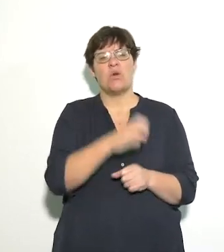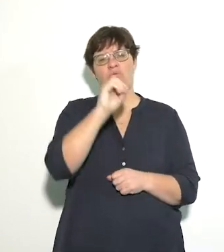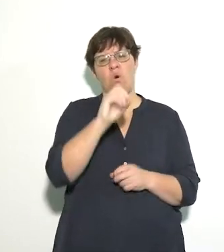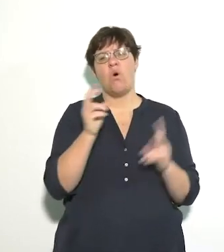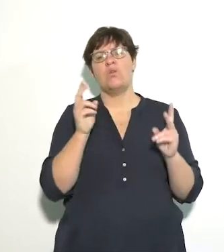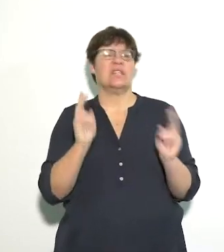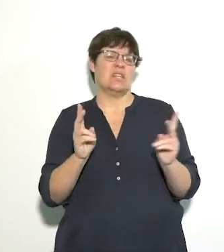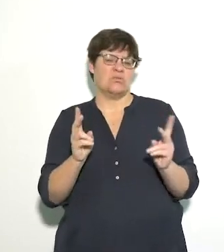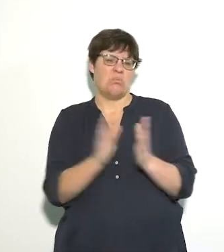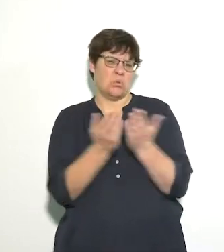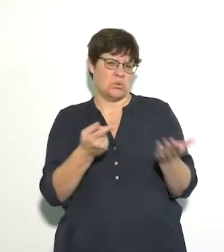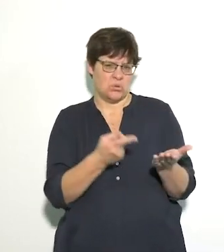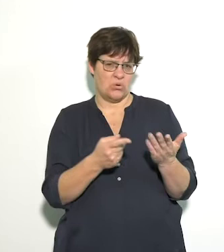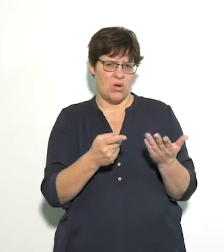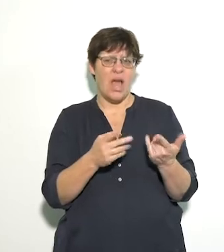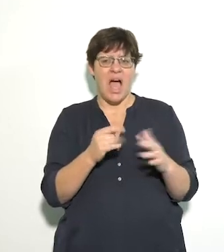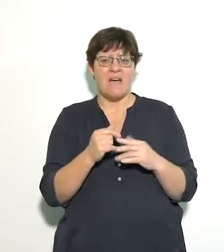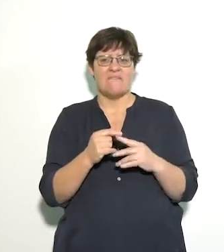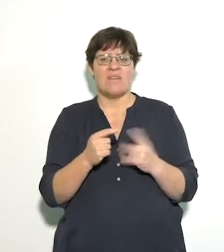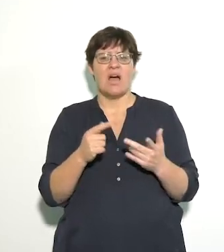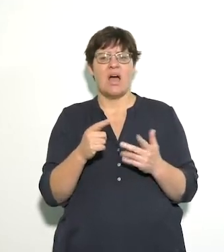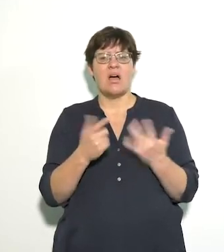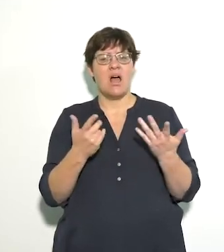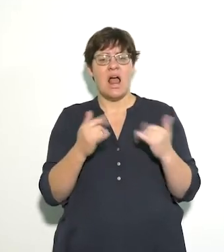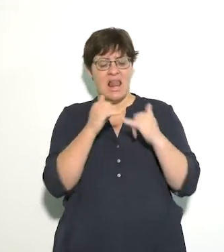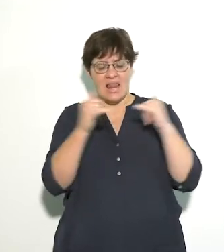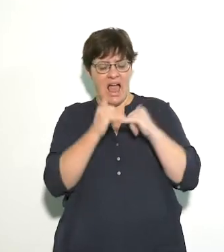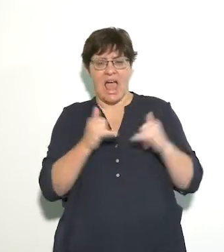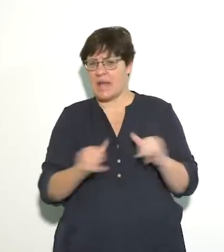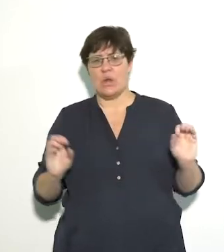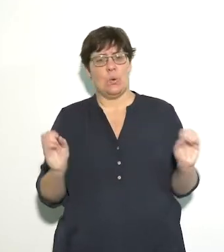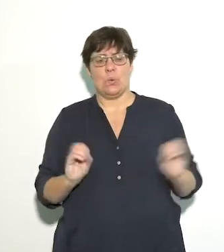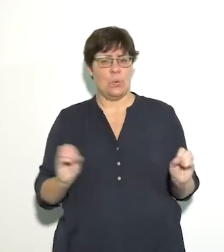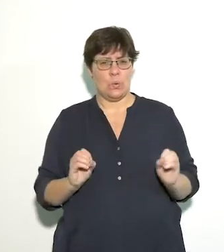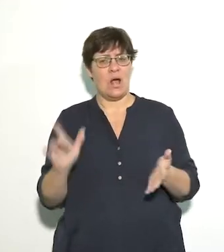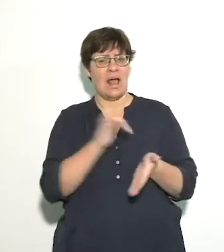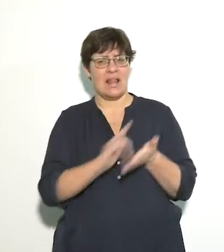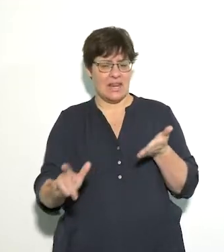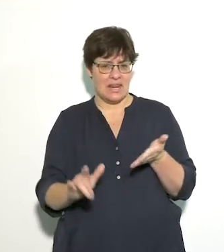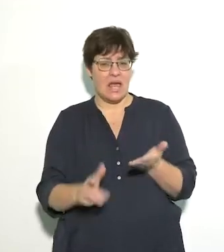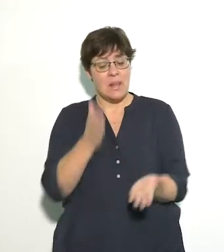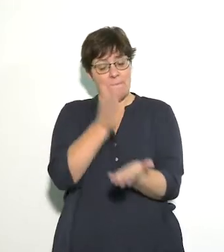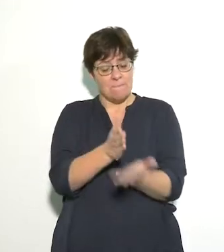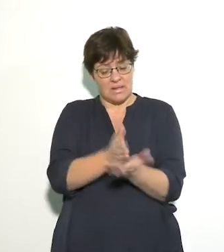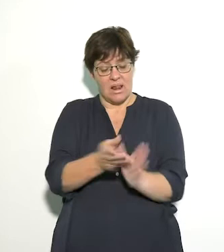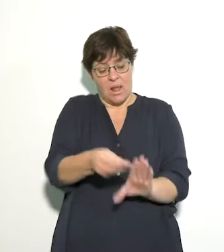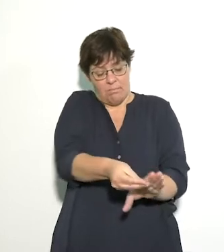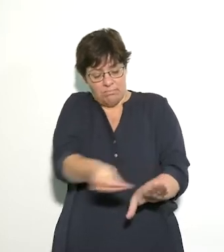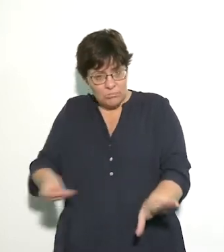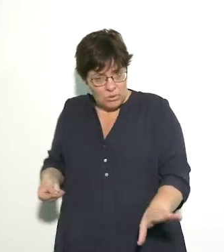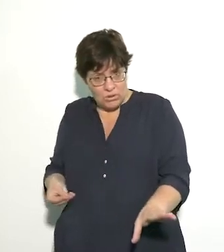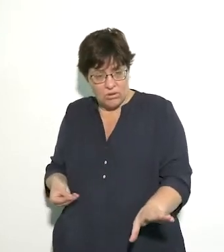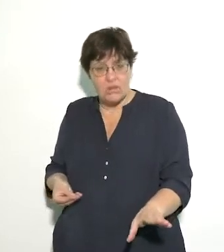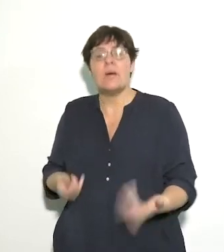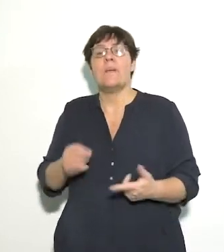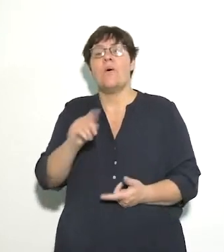or nature book that has got pages that are not lined. And what I did is I went to the middle of the book and pulled